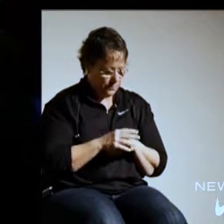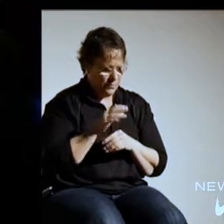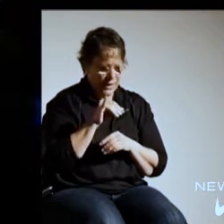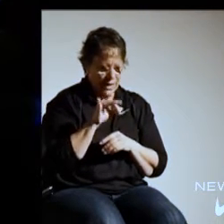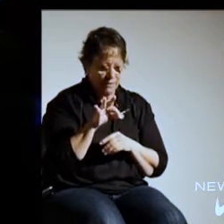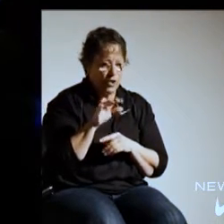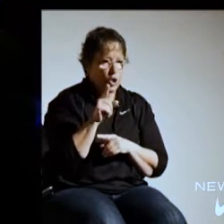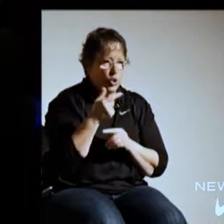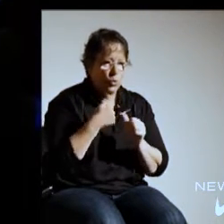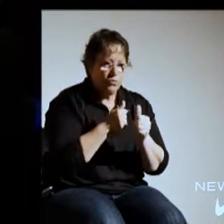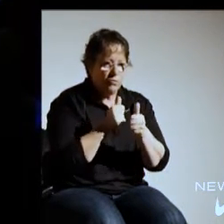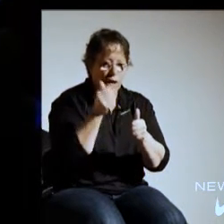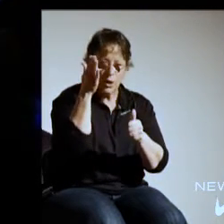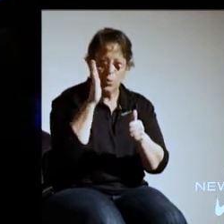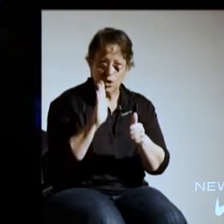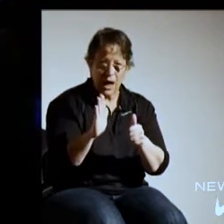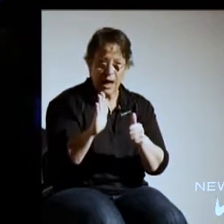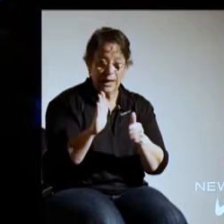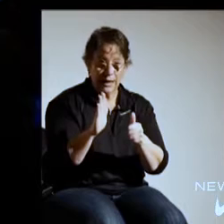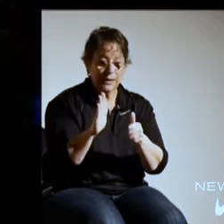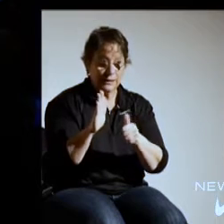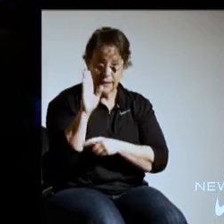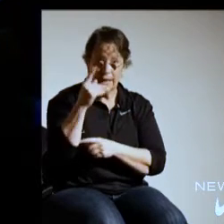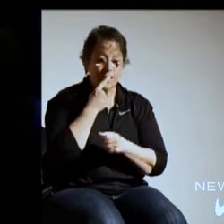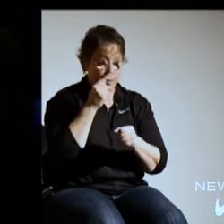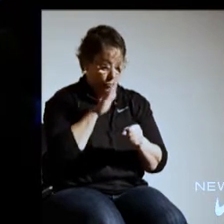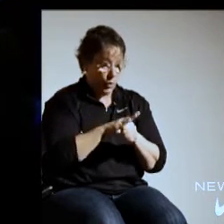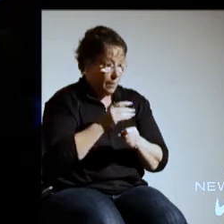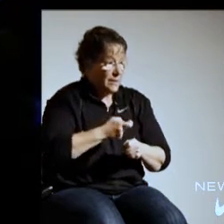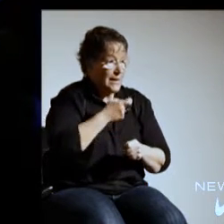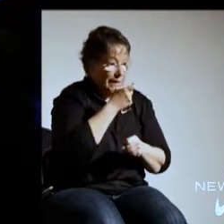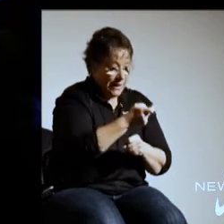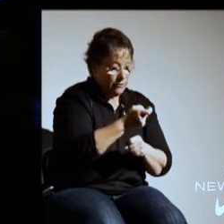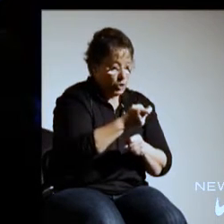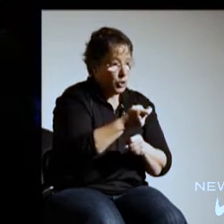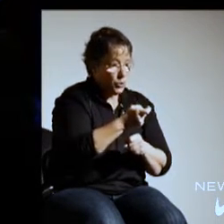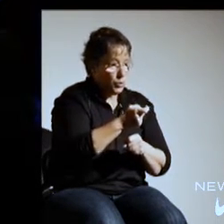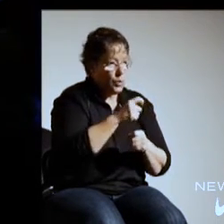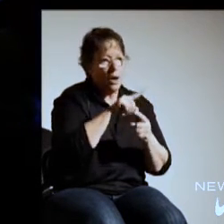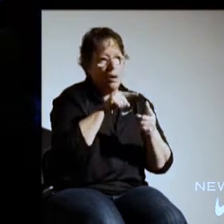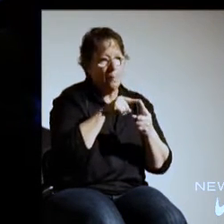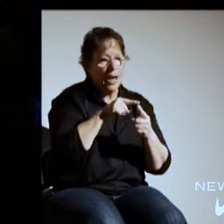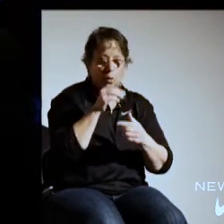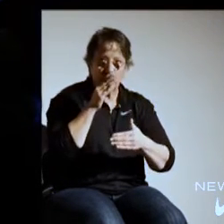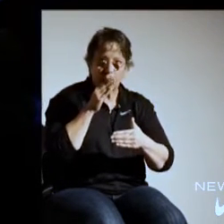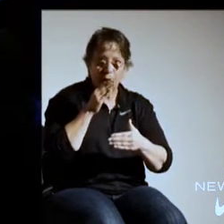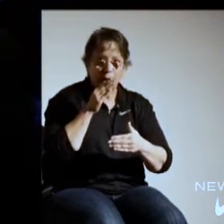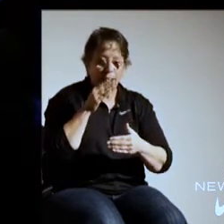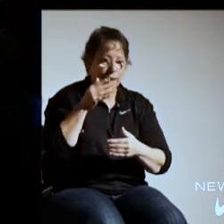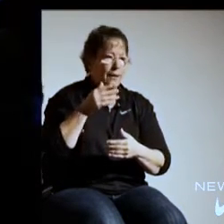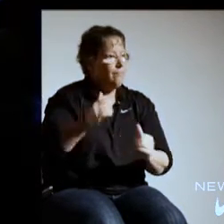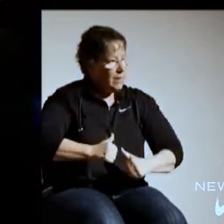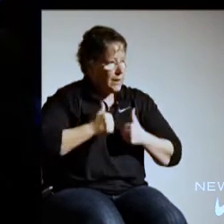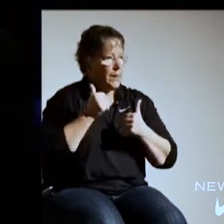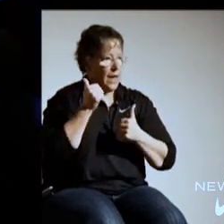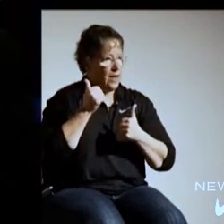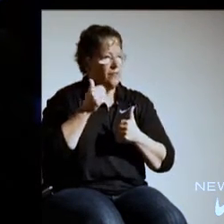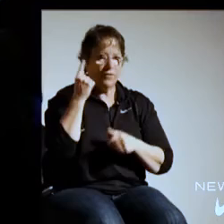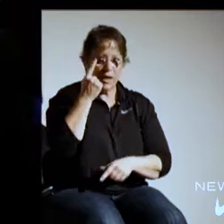follow God, he will keep his promise to you about eternity and about this life. Test him and find him